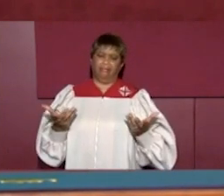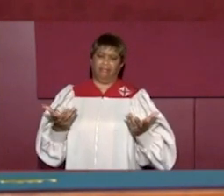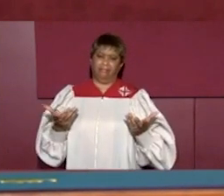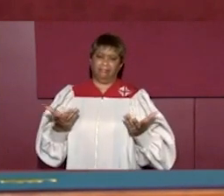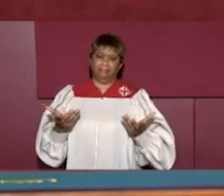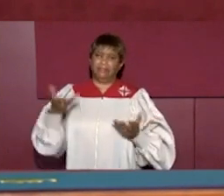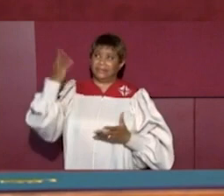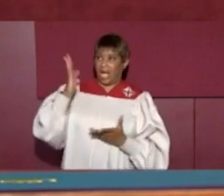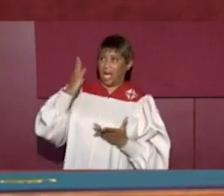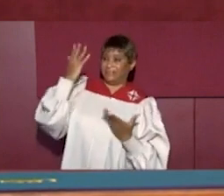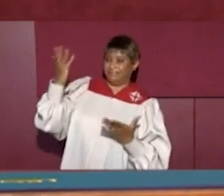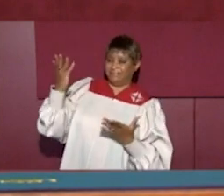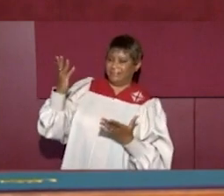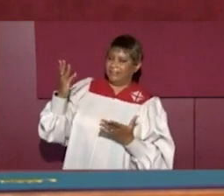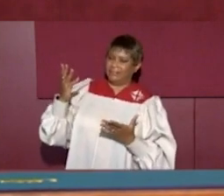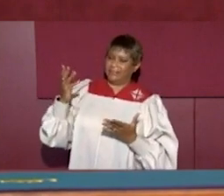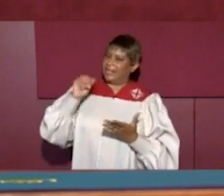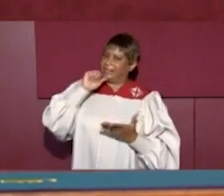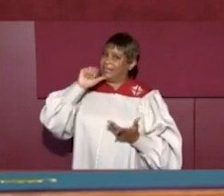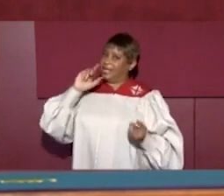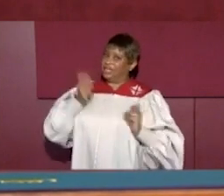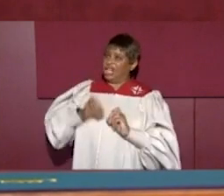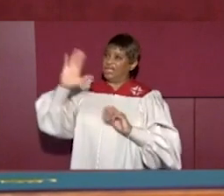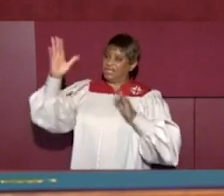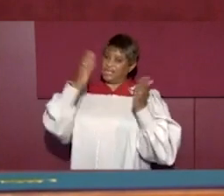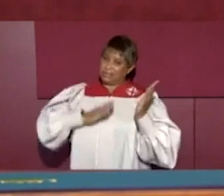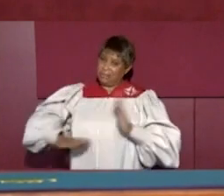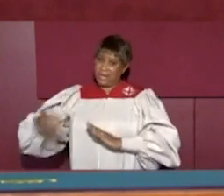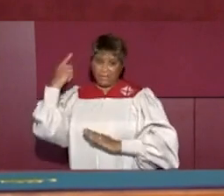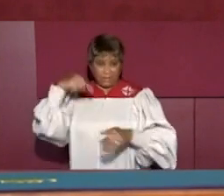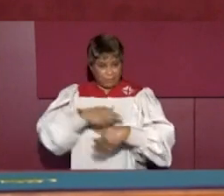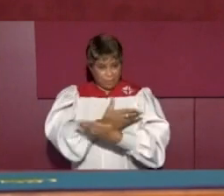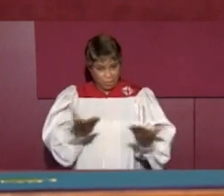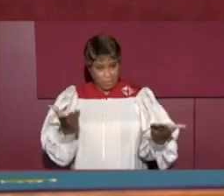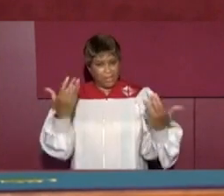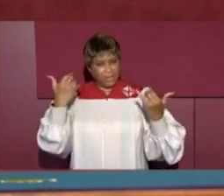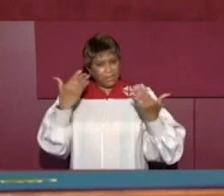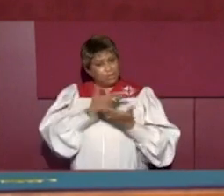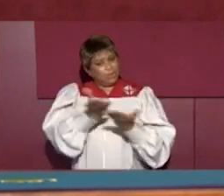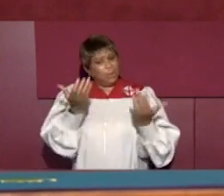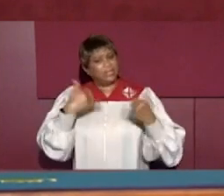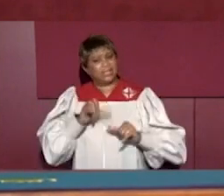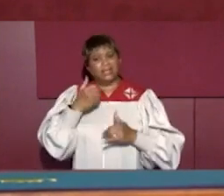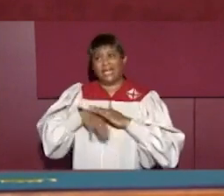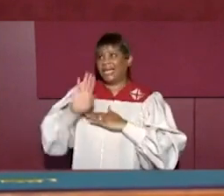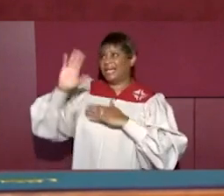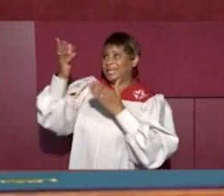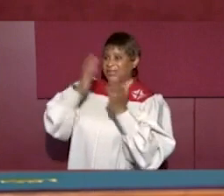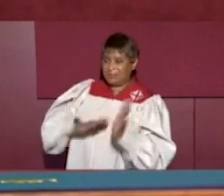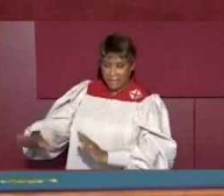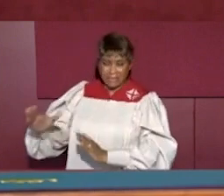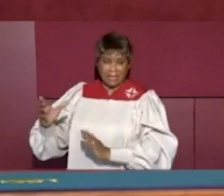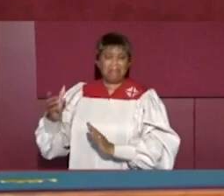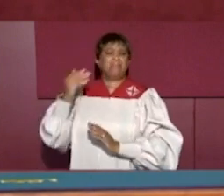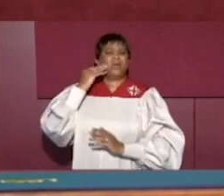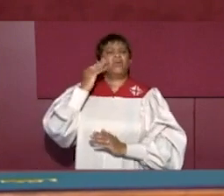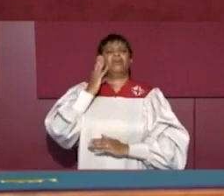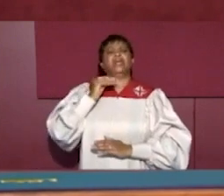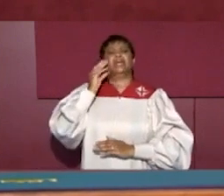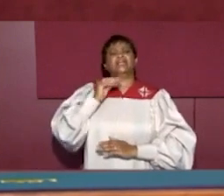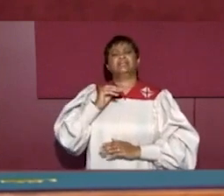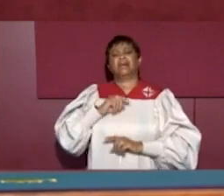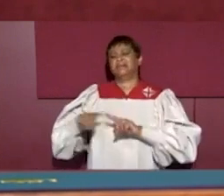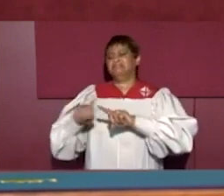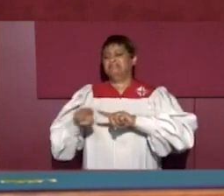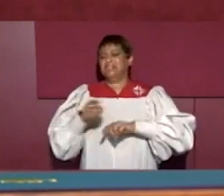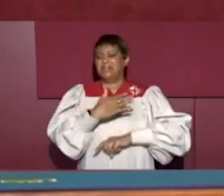plans. God has not changed his plans for you. You're still in his plans. I know we've gone through some things and it may be difficult, but